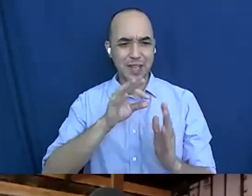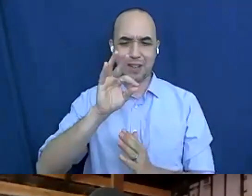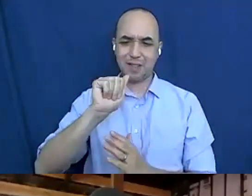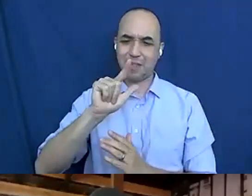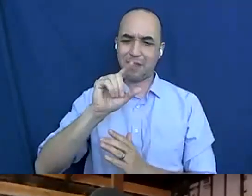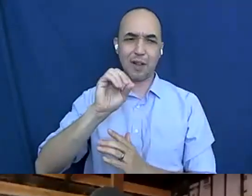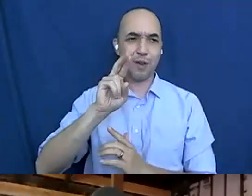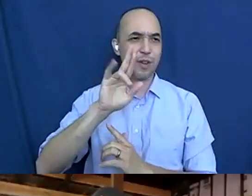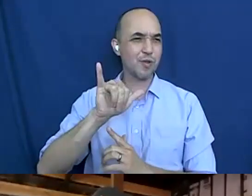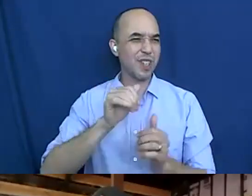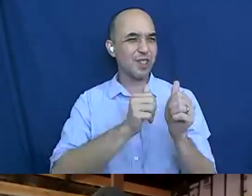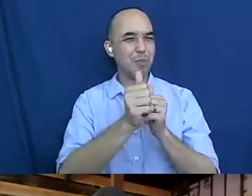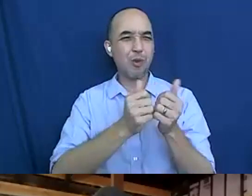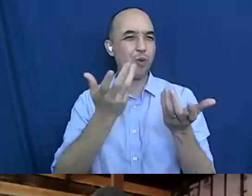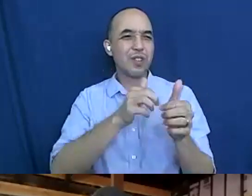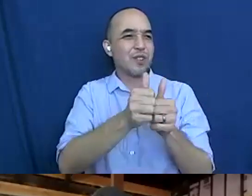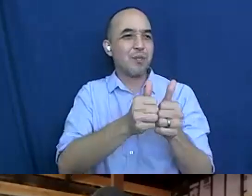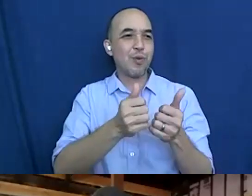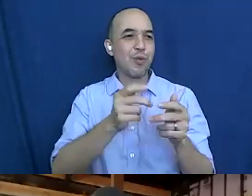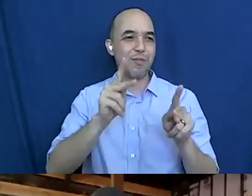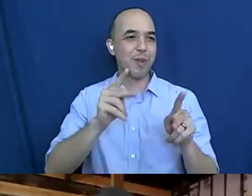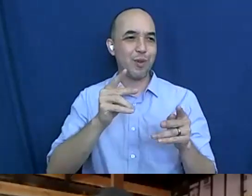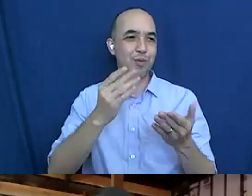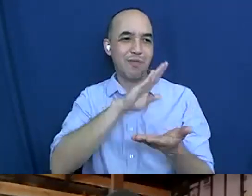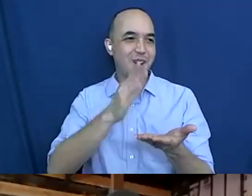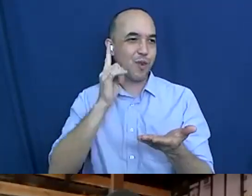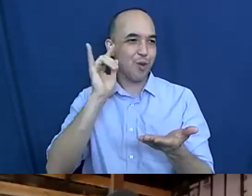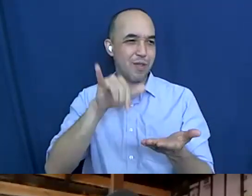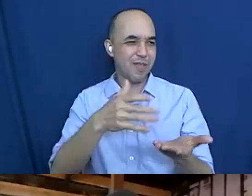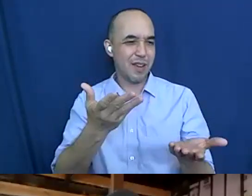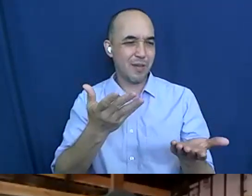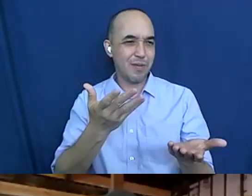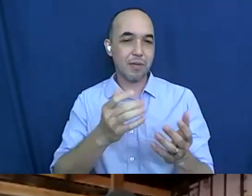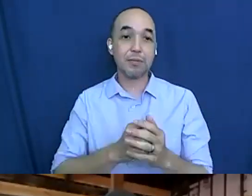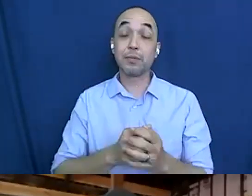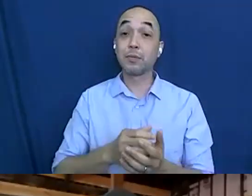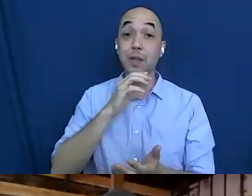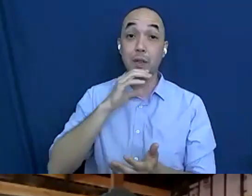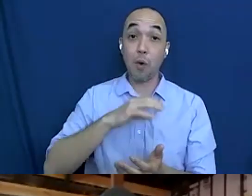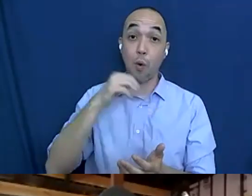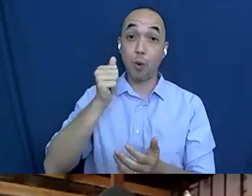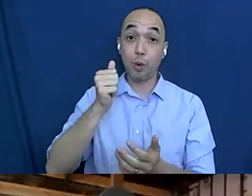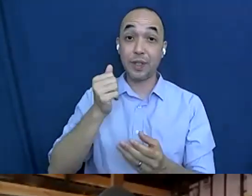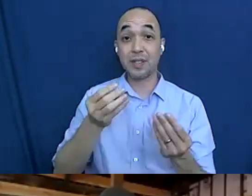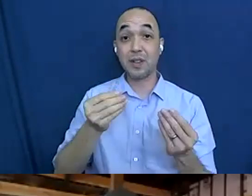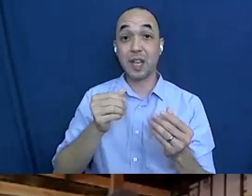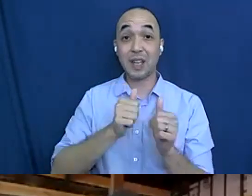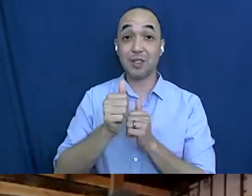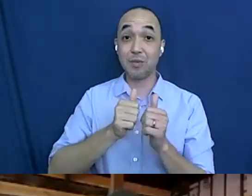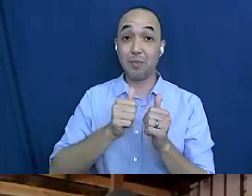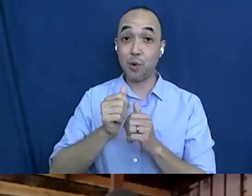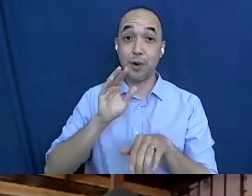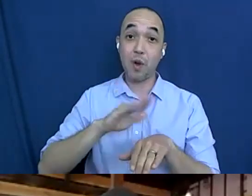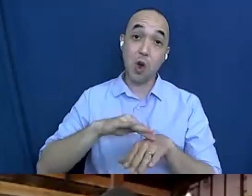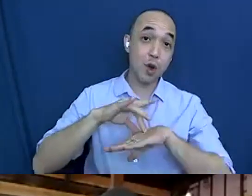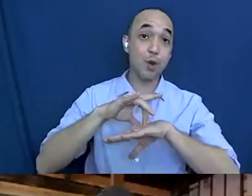for people who have never heard of it before? Falconry is the oldest land sport known to man. Before you had